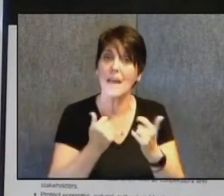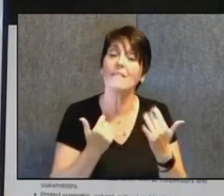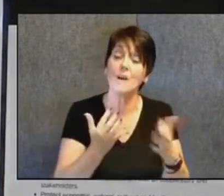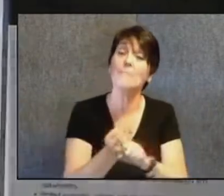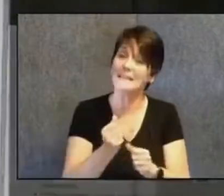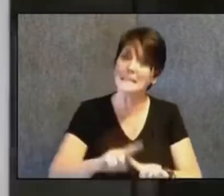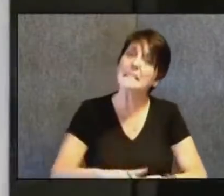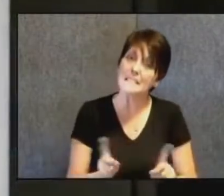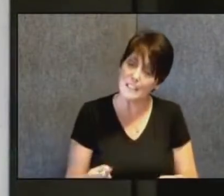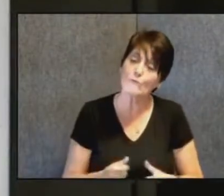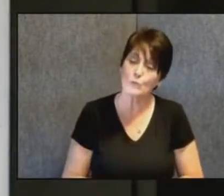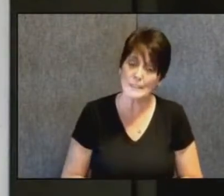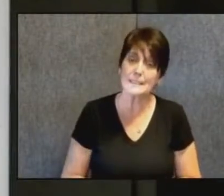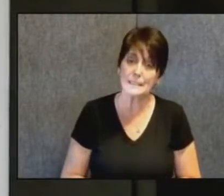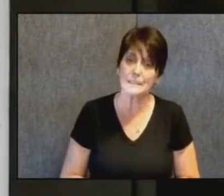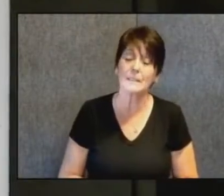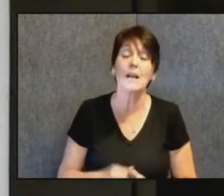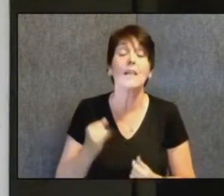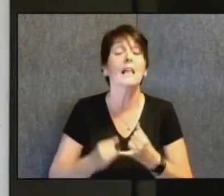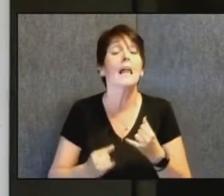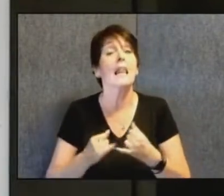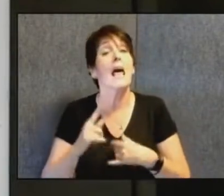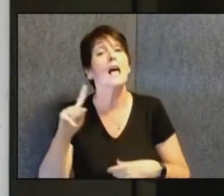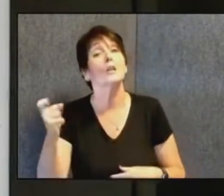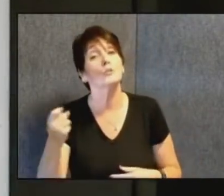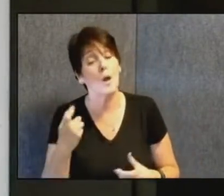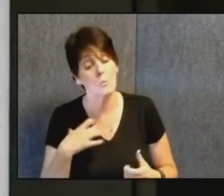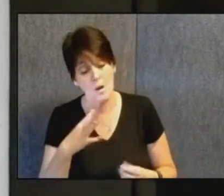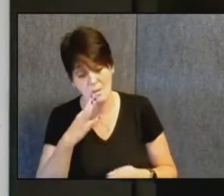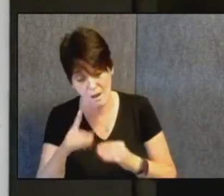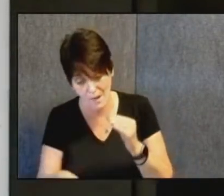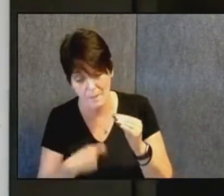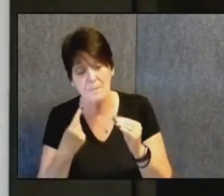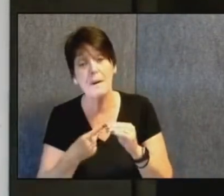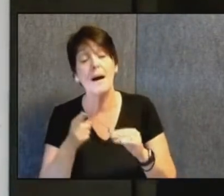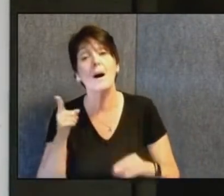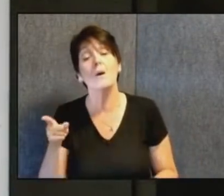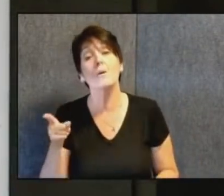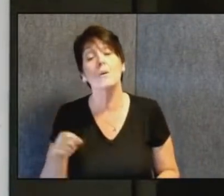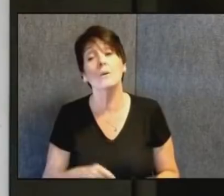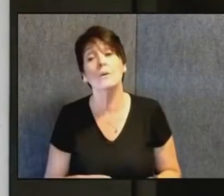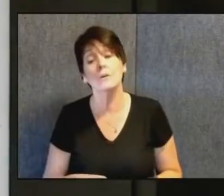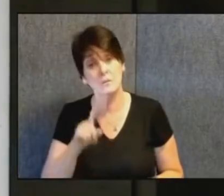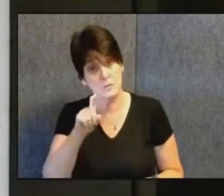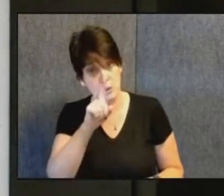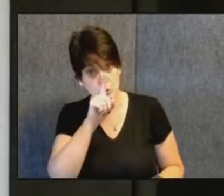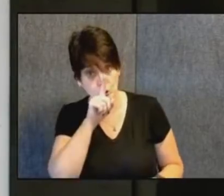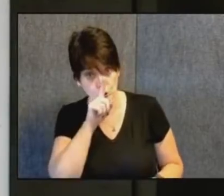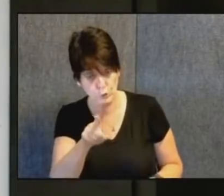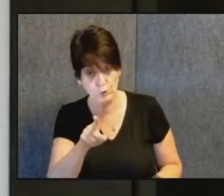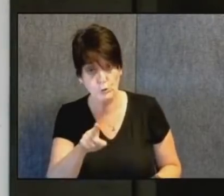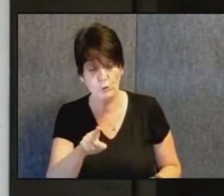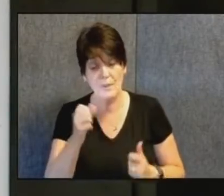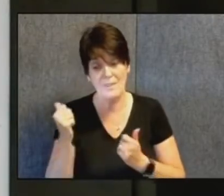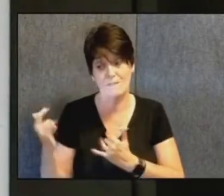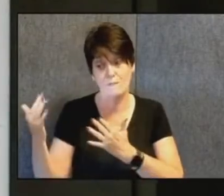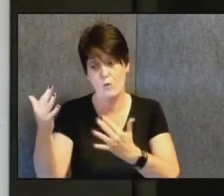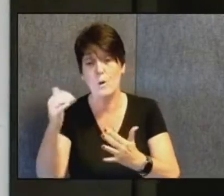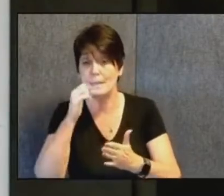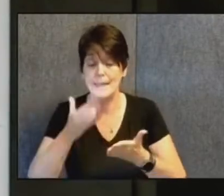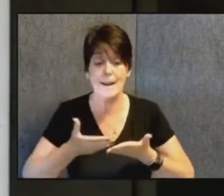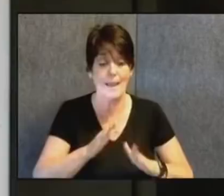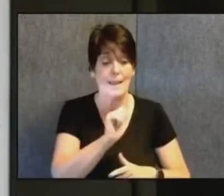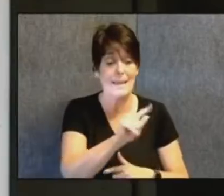a difference. The last one here that I want to address is it true that the forestry didn't let